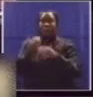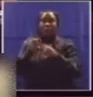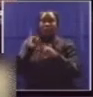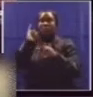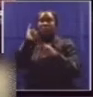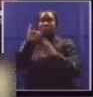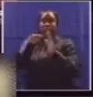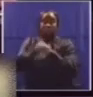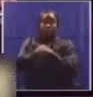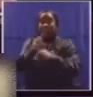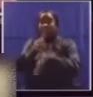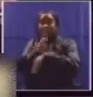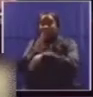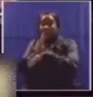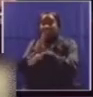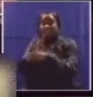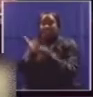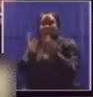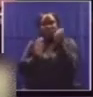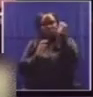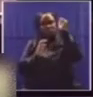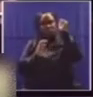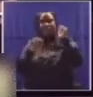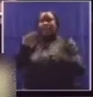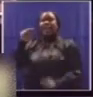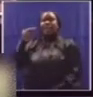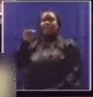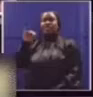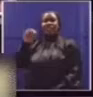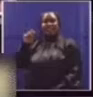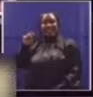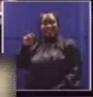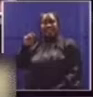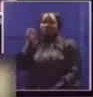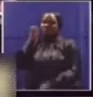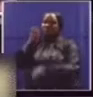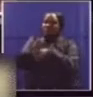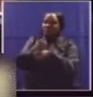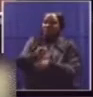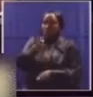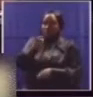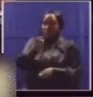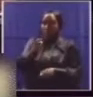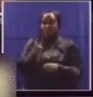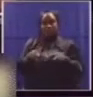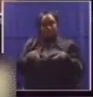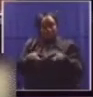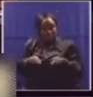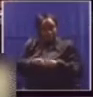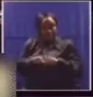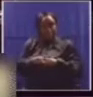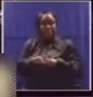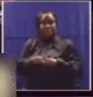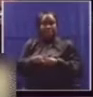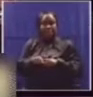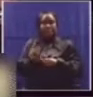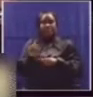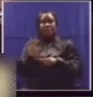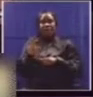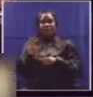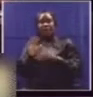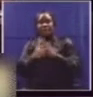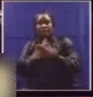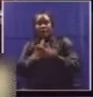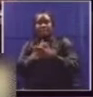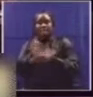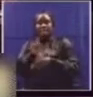there actually opposed the NHS, and it's not surprising, therefore it's not new in our country that we have some of the organizations